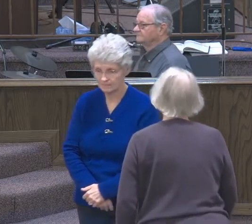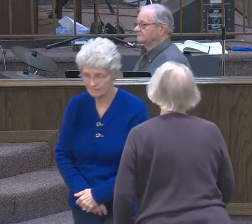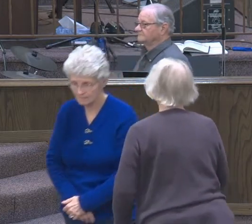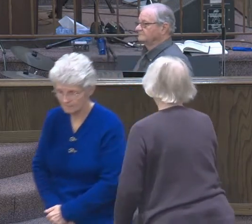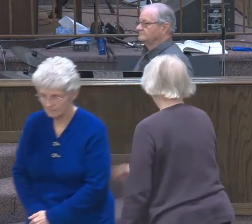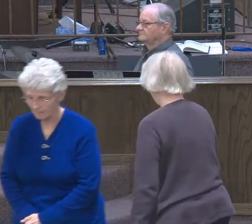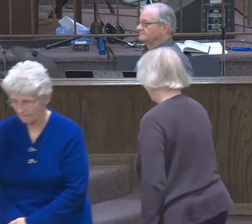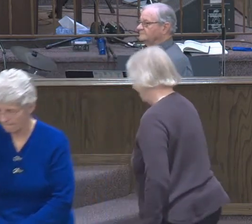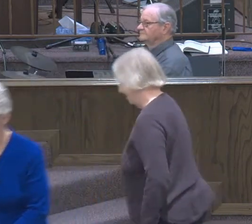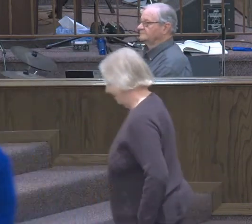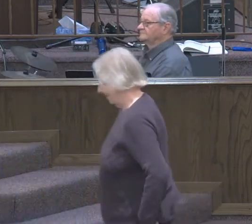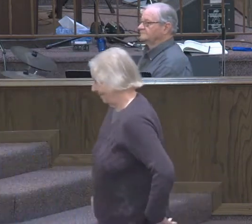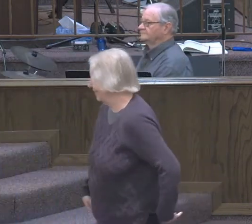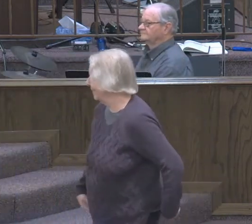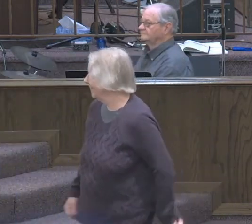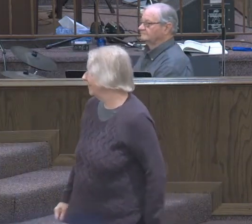tell you about the songs in a minute.